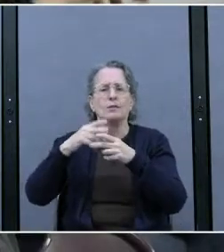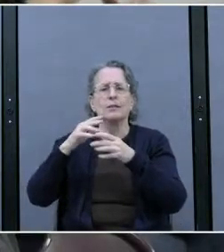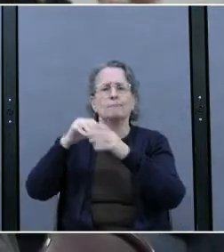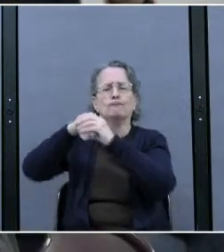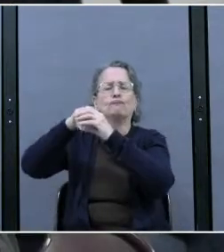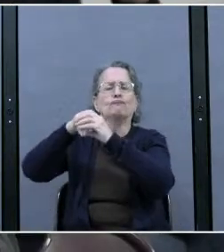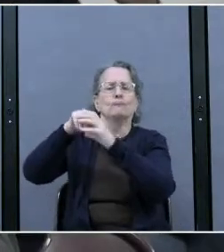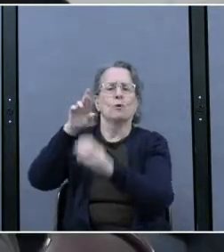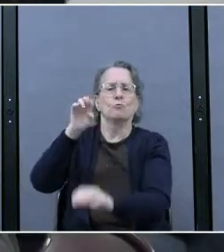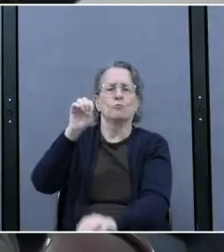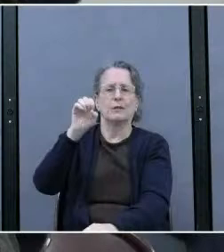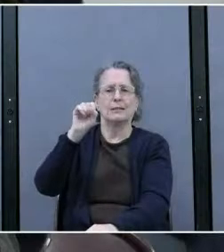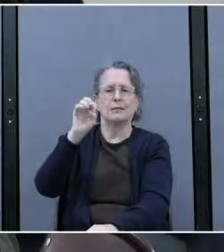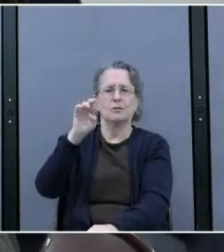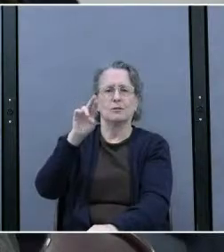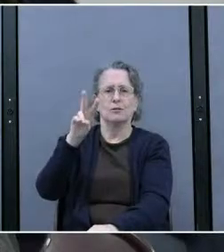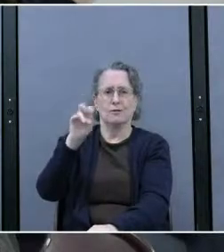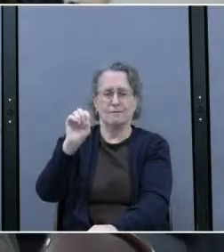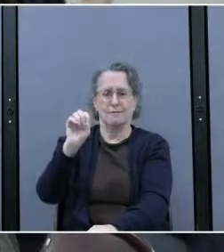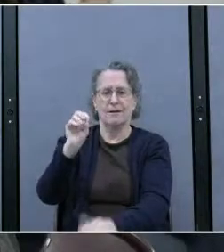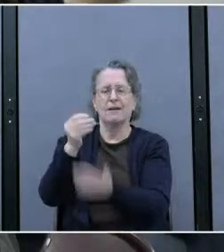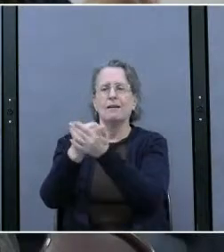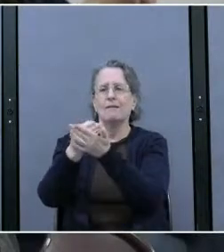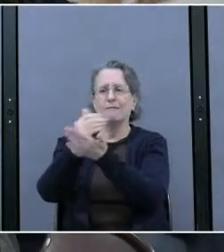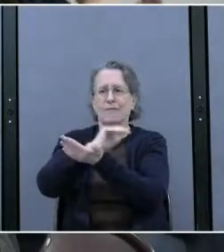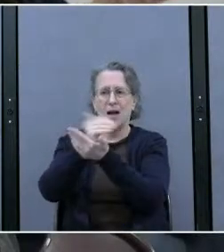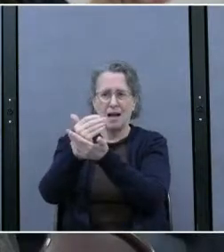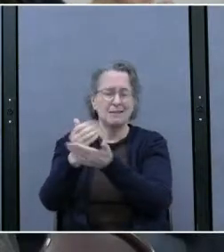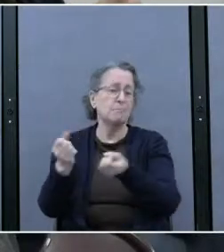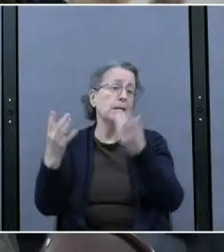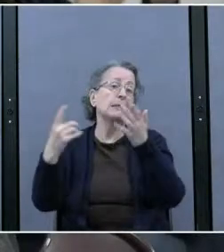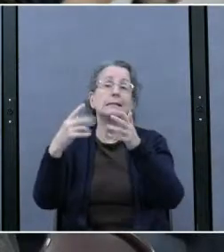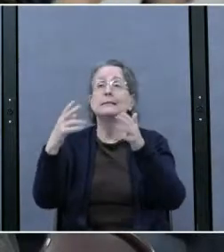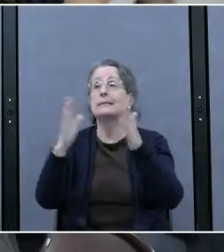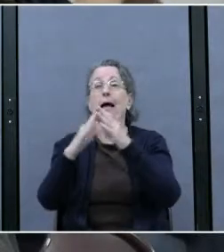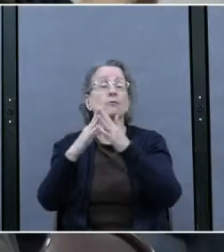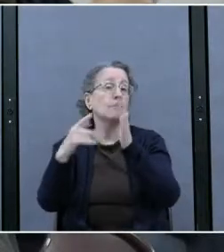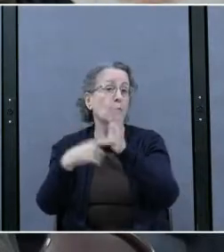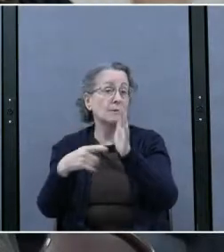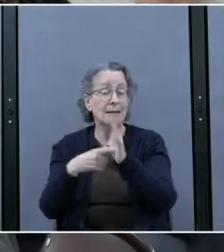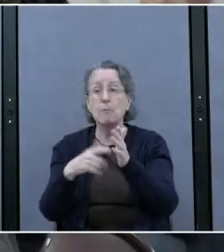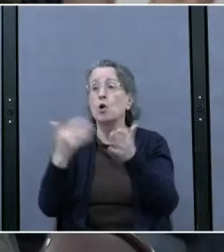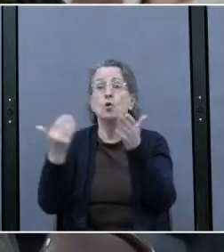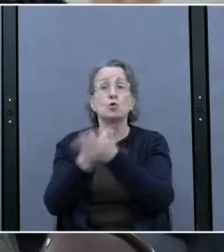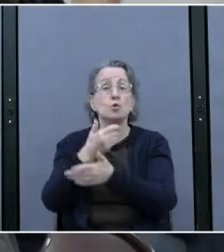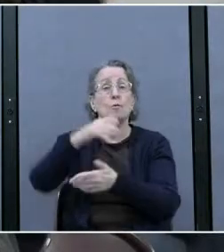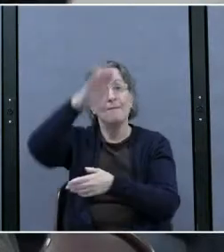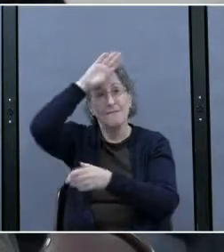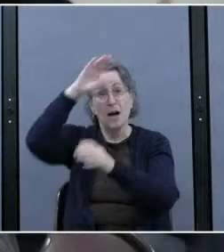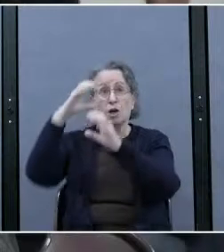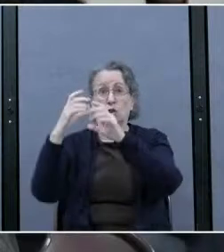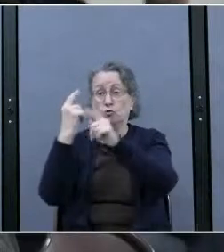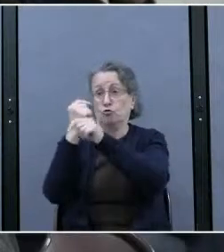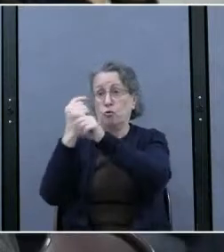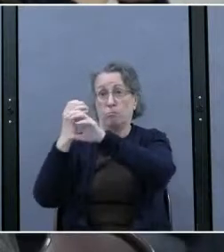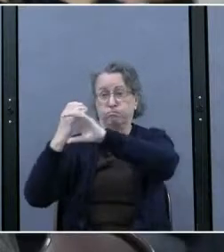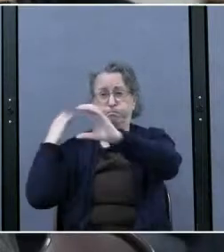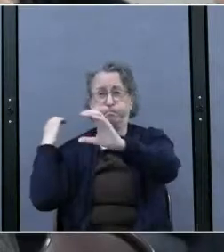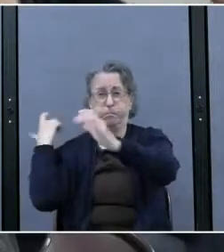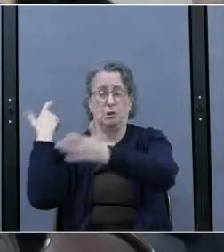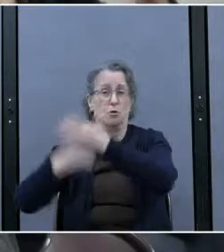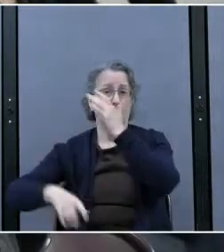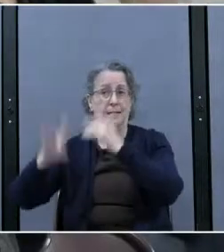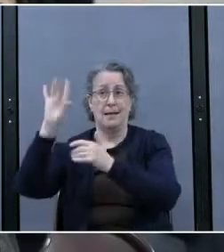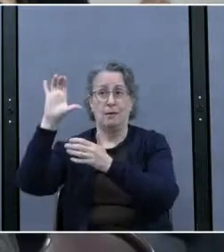reserve fund, like many towns, a new fire truck is, $800,000. You can set up a reserve fund,